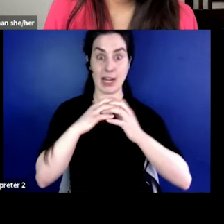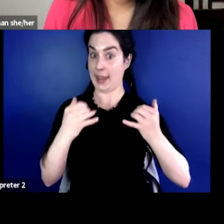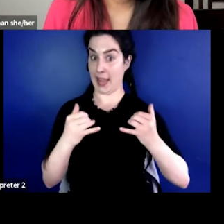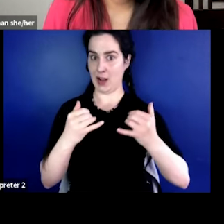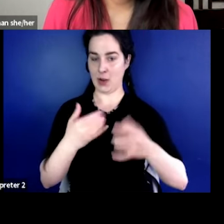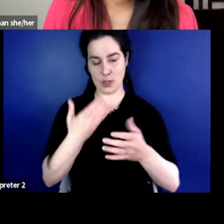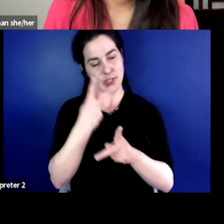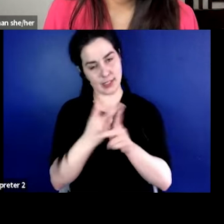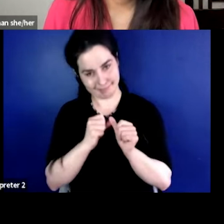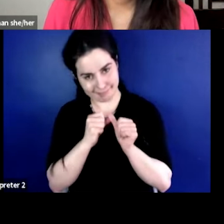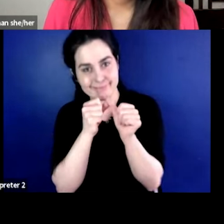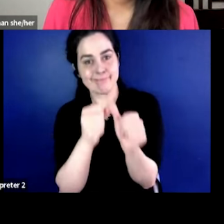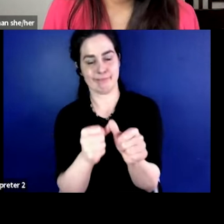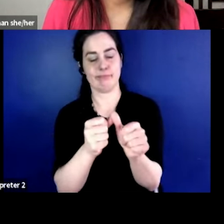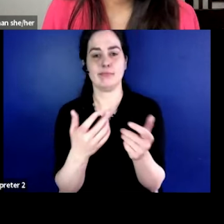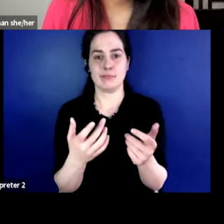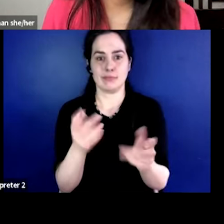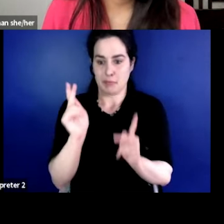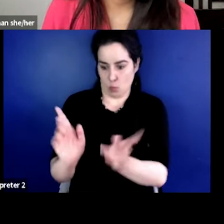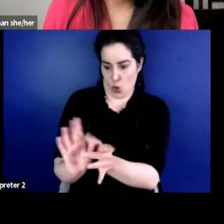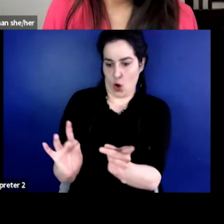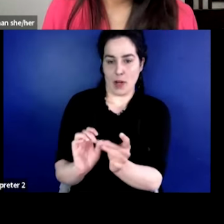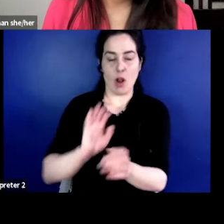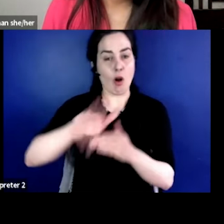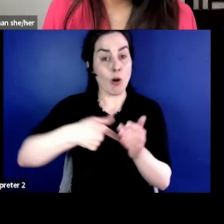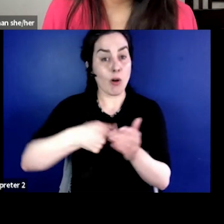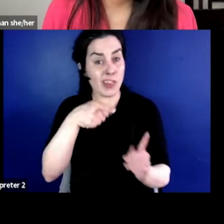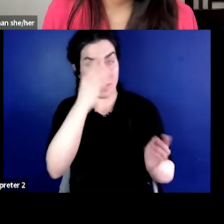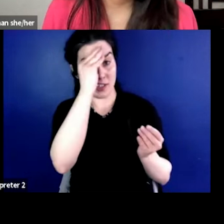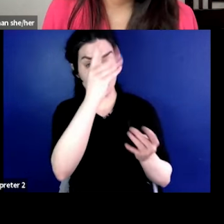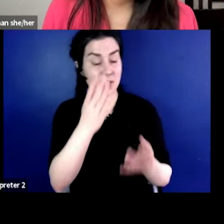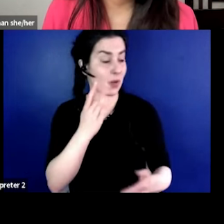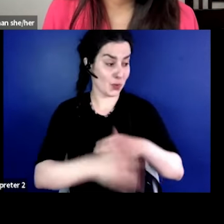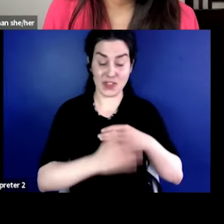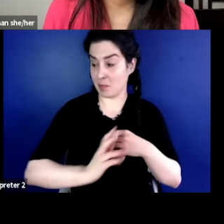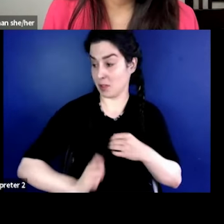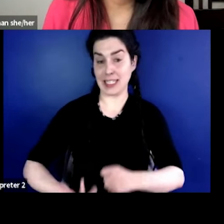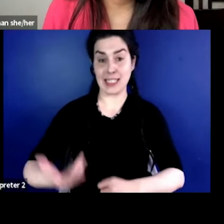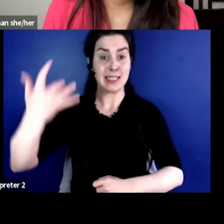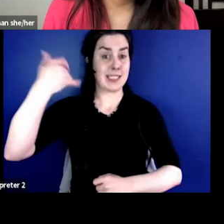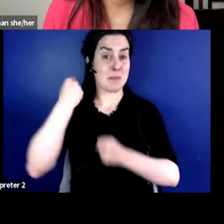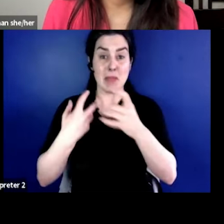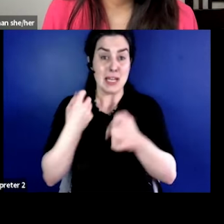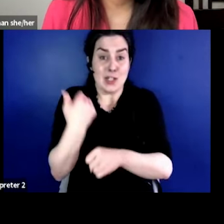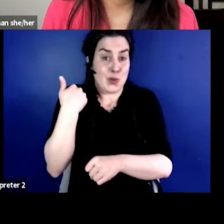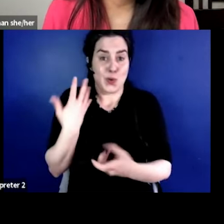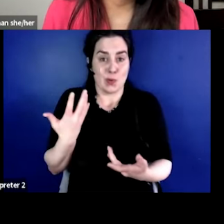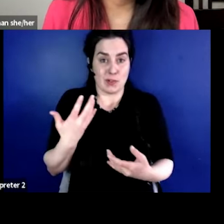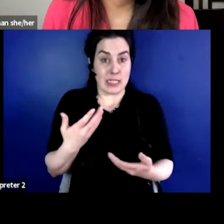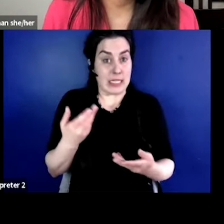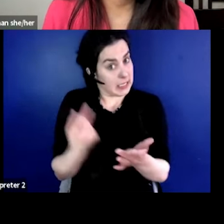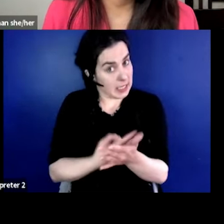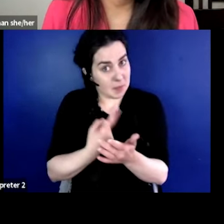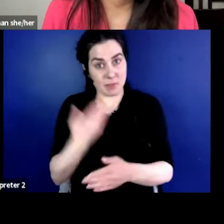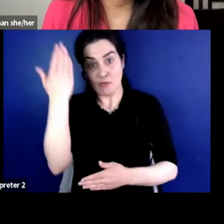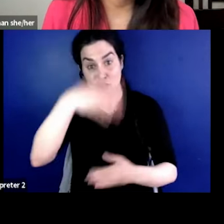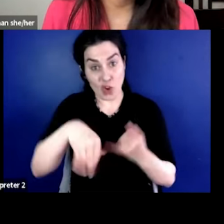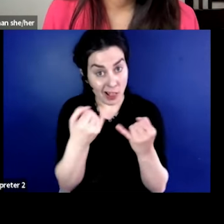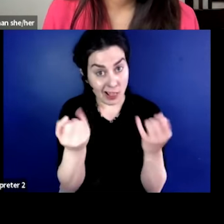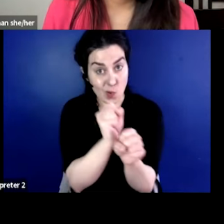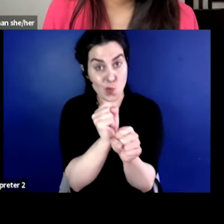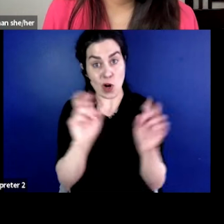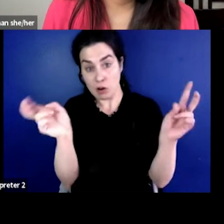And people are saying, you know, I wish all this information was built years ago. As a frontline worker, you don't always have the tools you need to support clients who experience